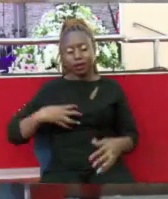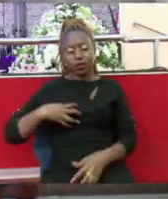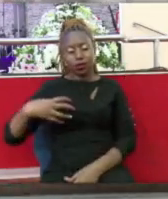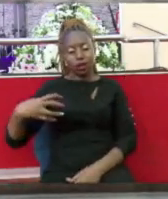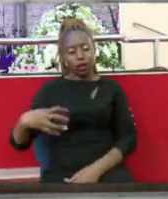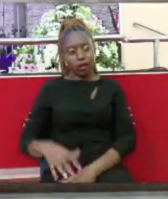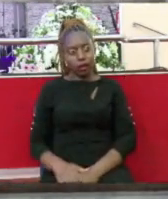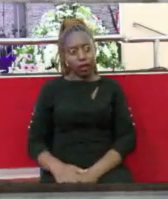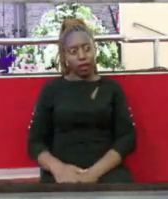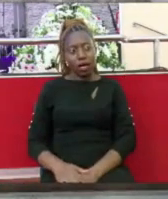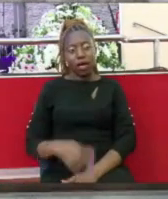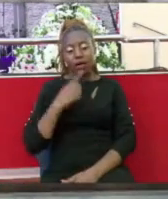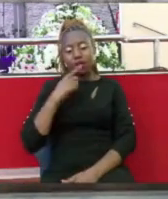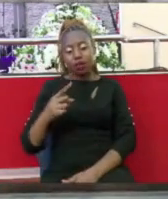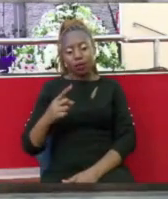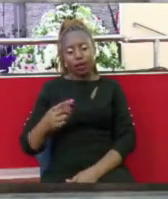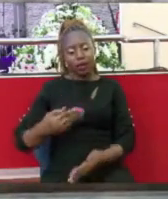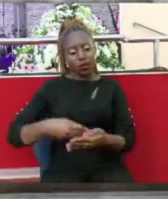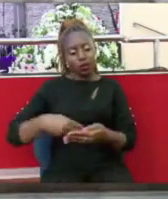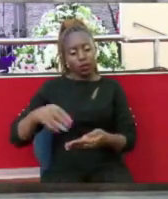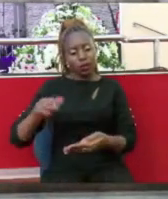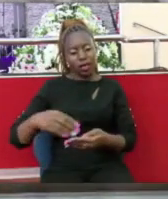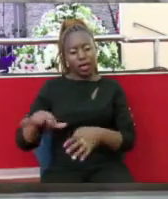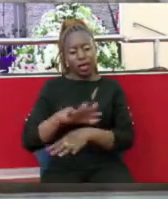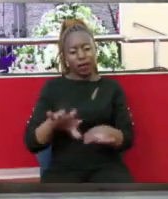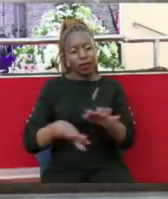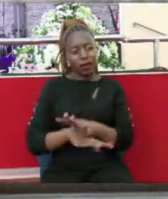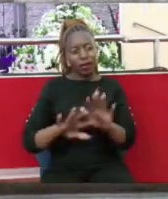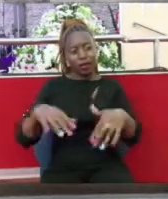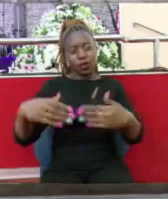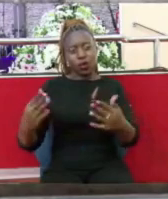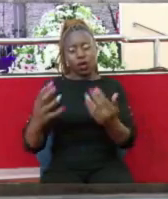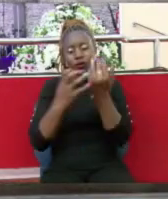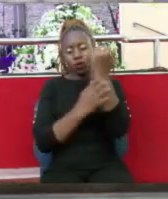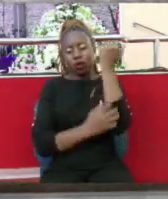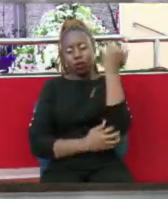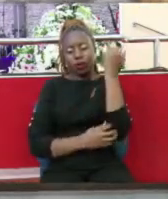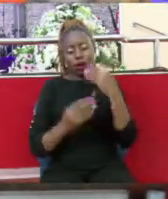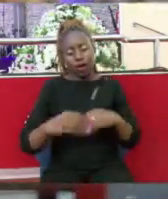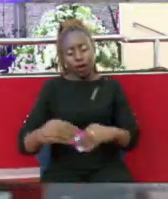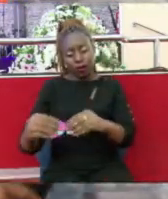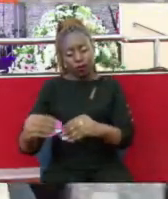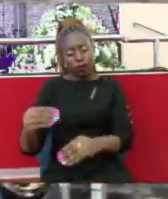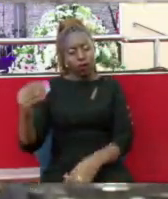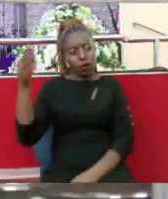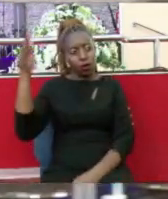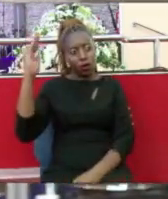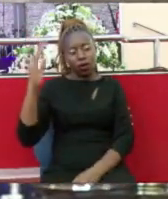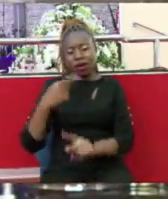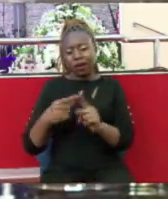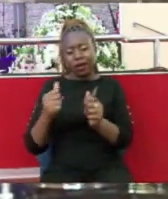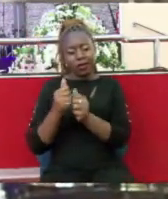told, sell everything. Akaapa uza kila kitu. Give to the poor and come and follow me. Waape maskini na uje kwangu. And he refused because